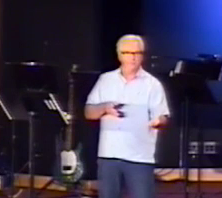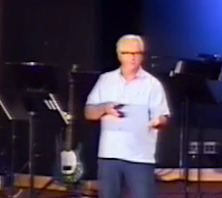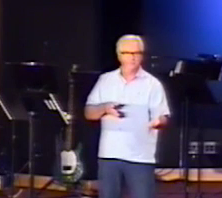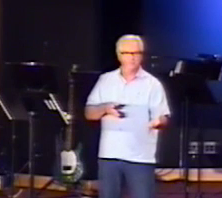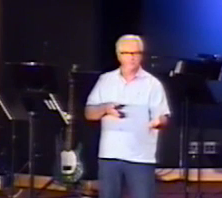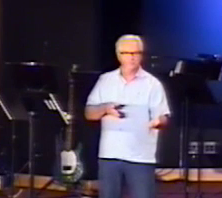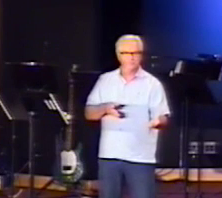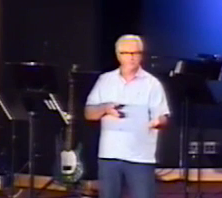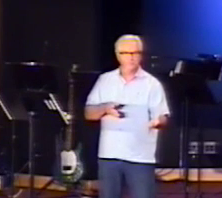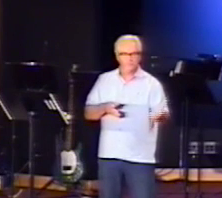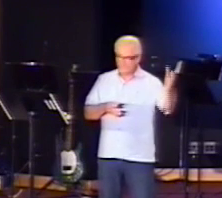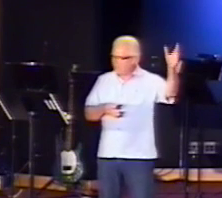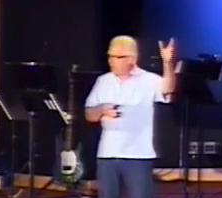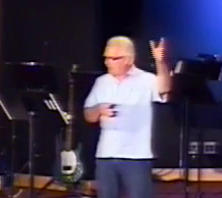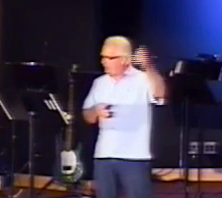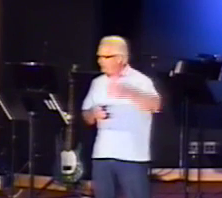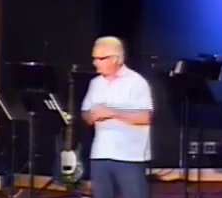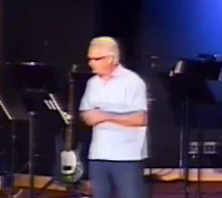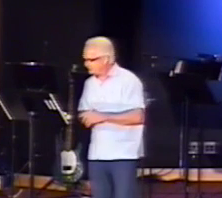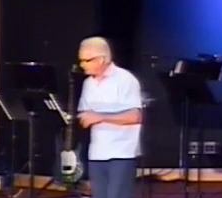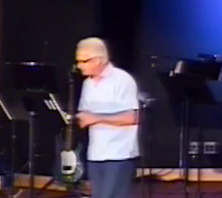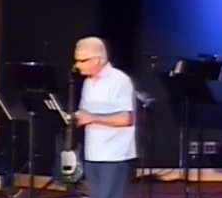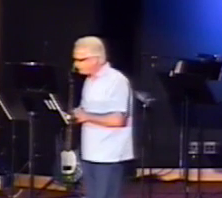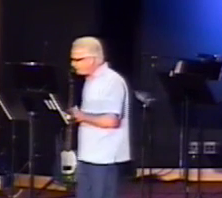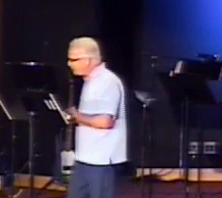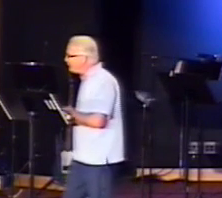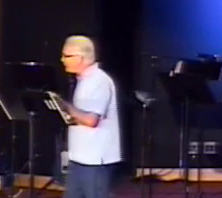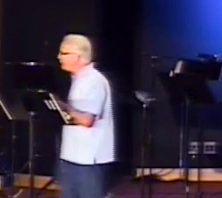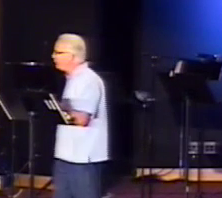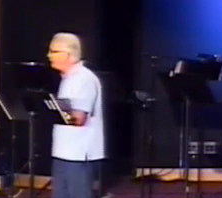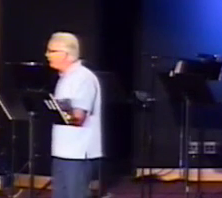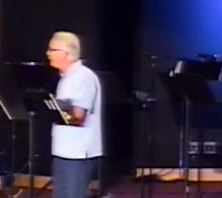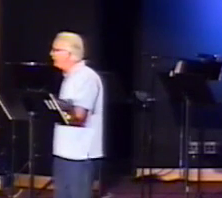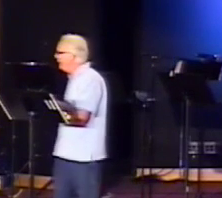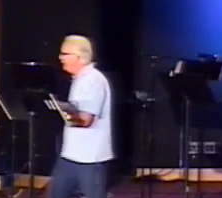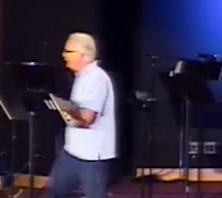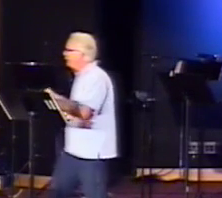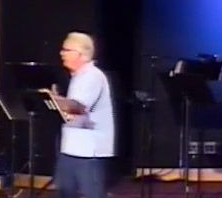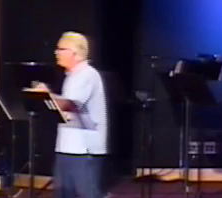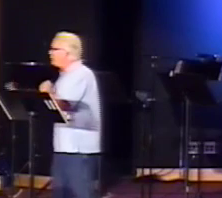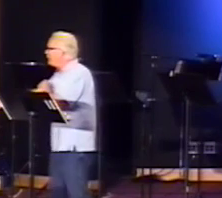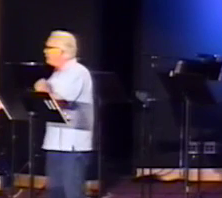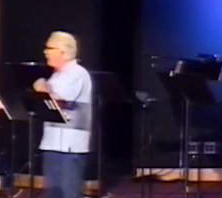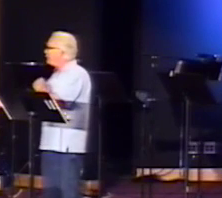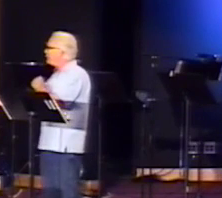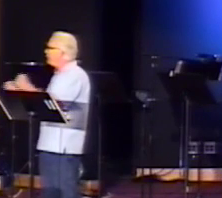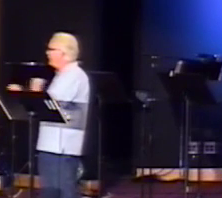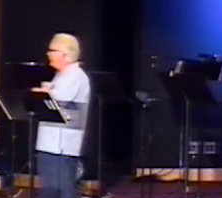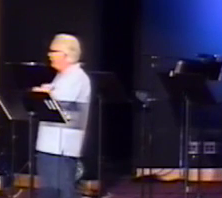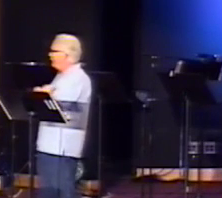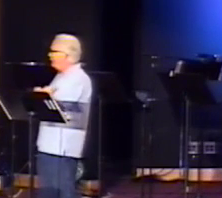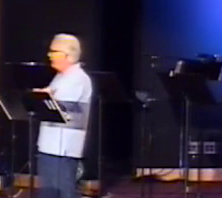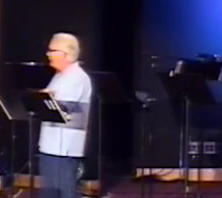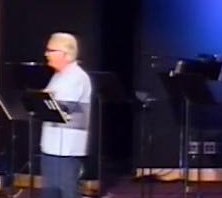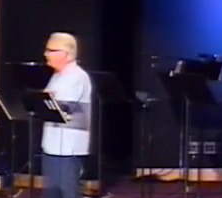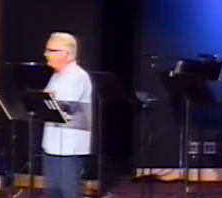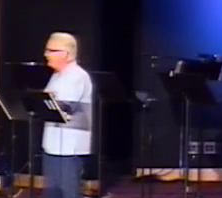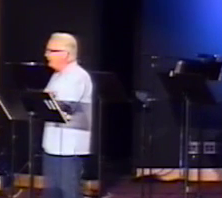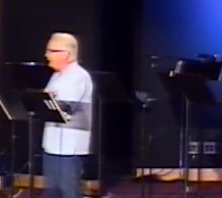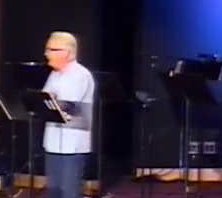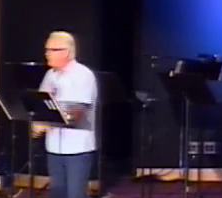pain. You know what I mean? You start with pain. But look, if you don't stretch muscles, they don't grow, do